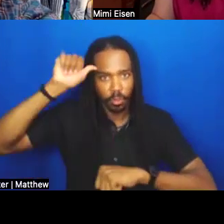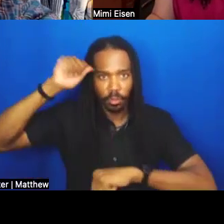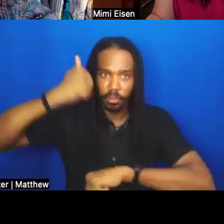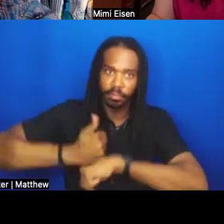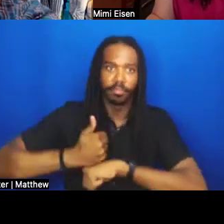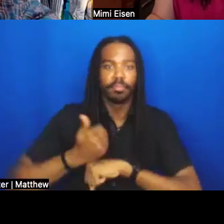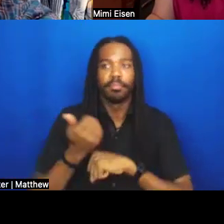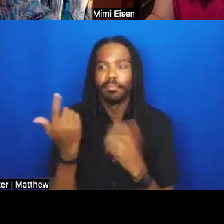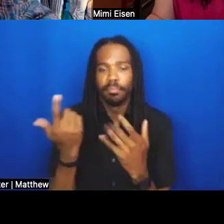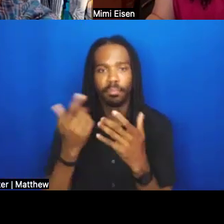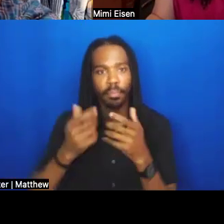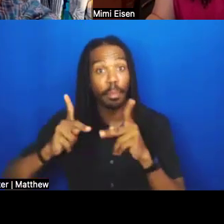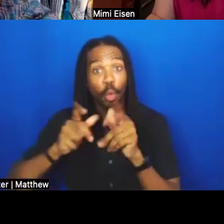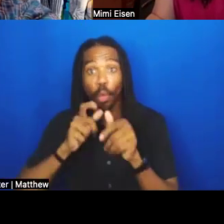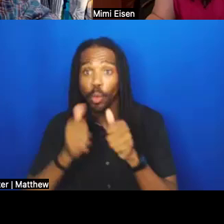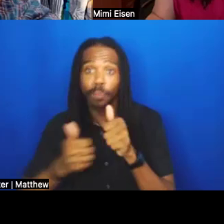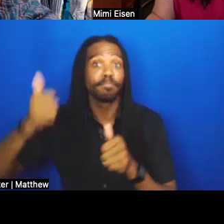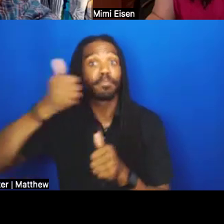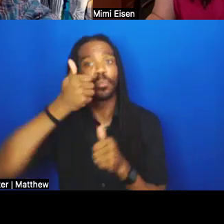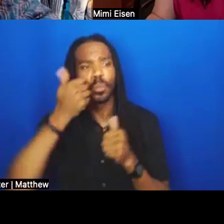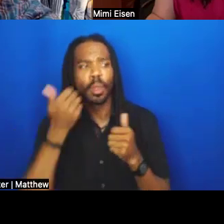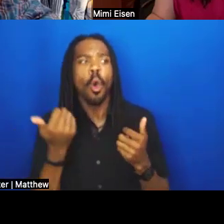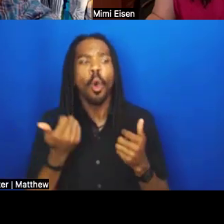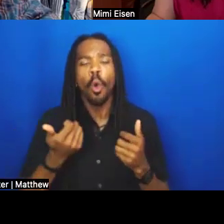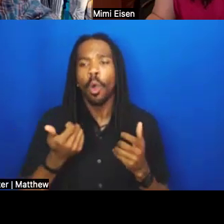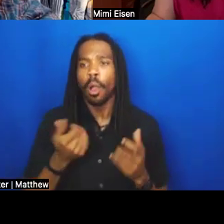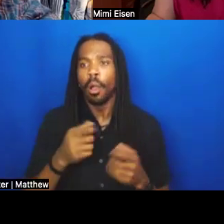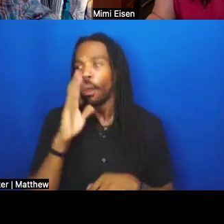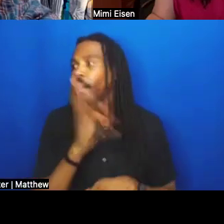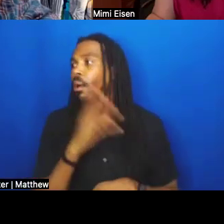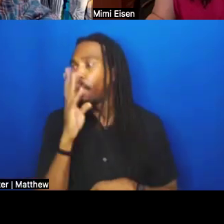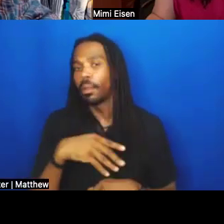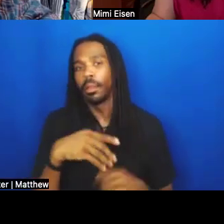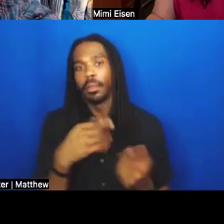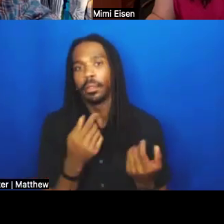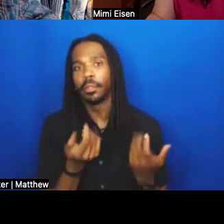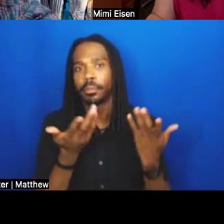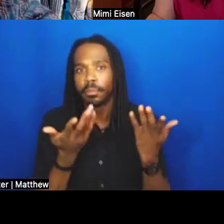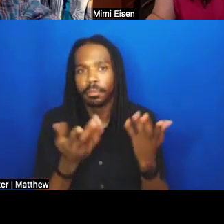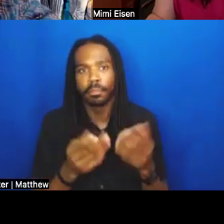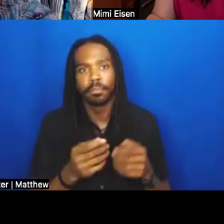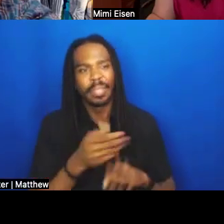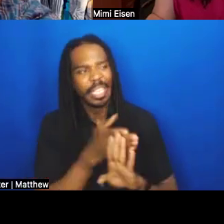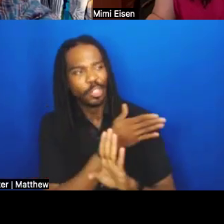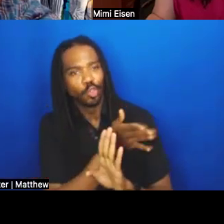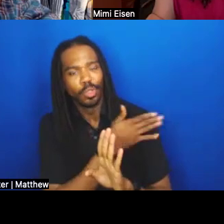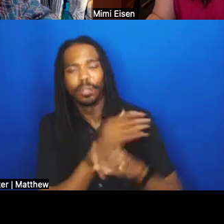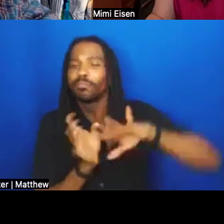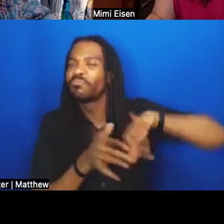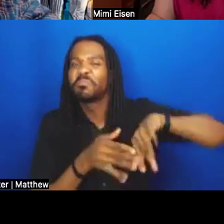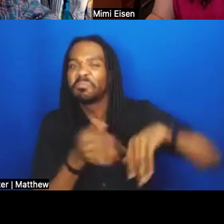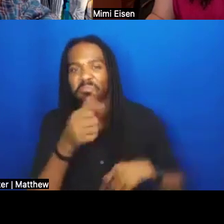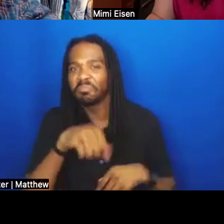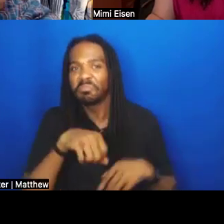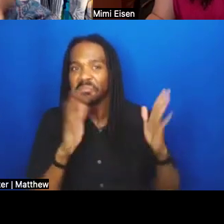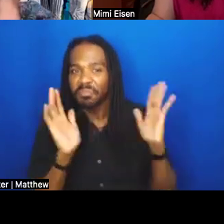systems and these atrocities which we oppose. And a clear majority of the American public is now against deepening the alliance between the US and Israel. And